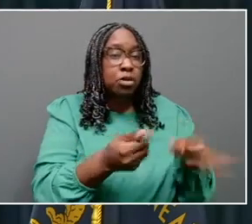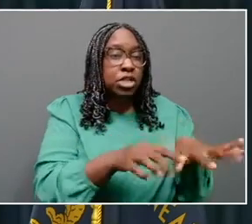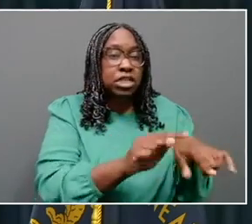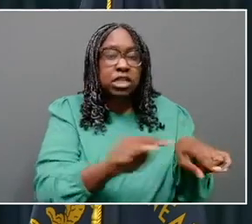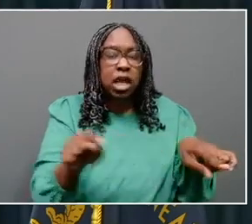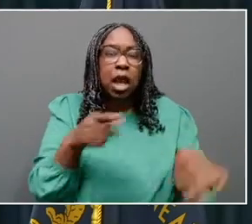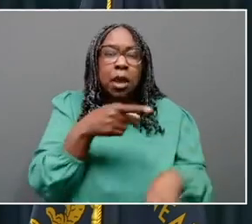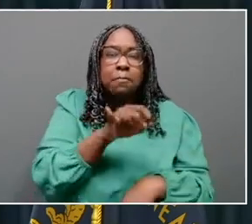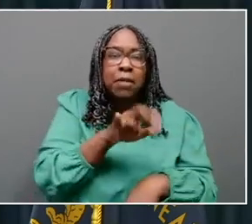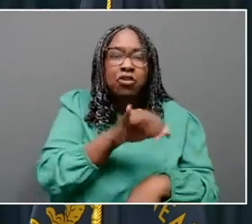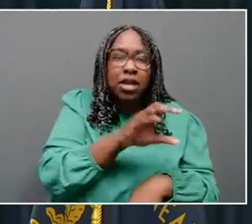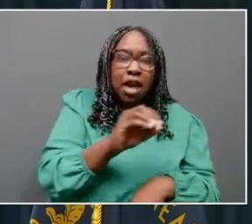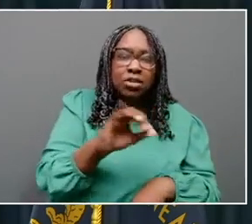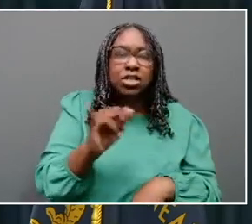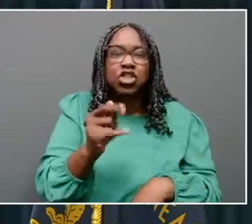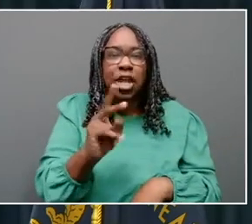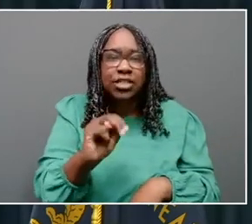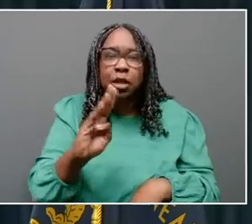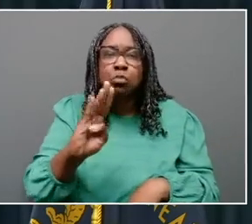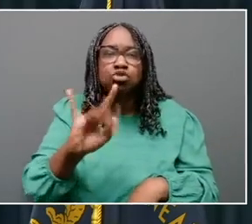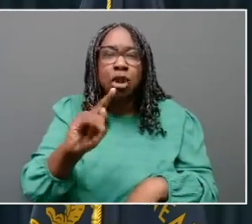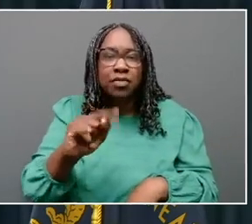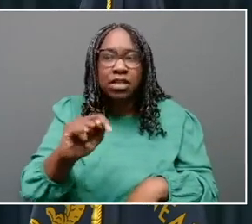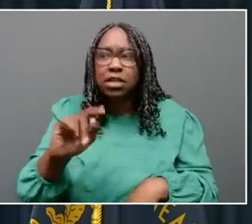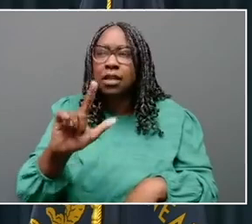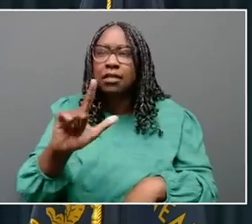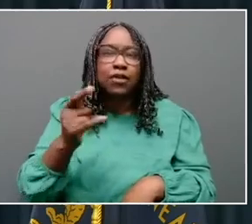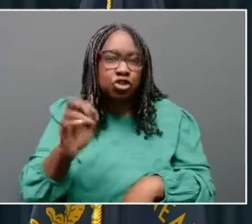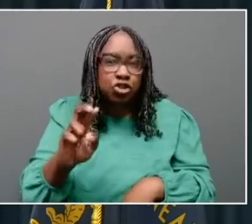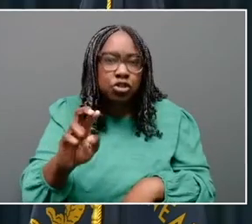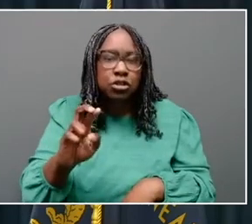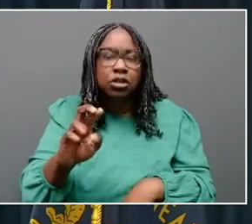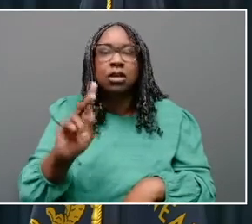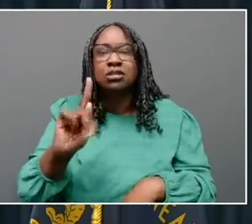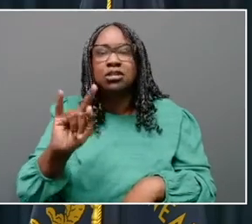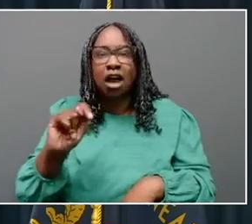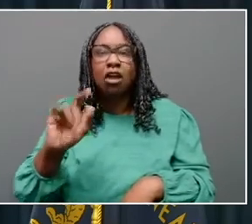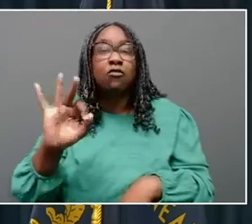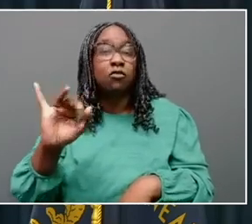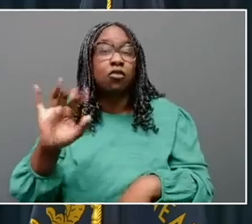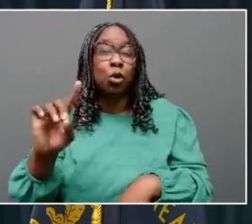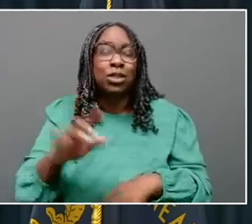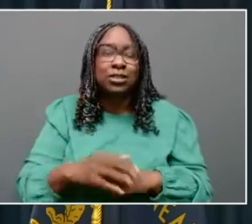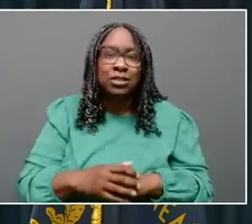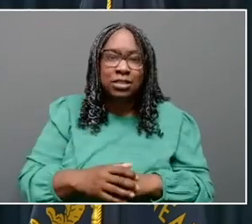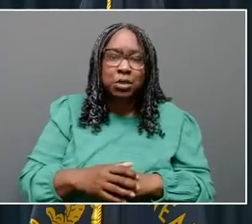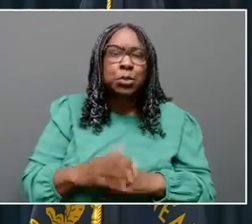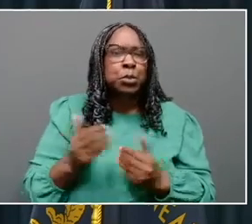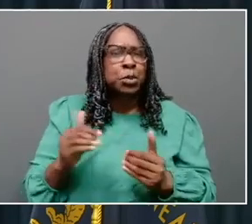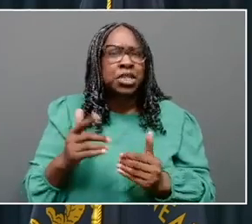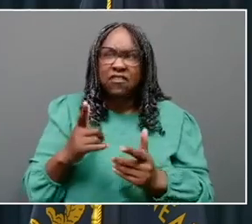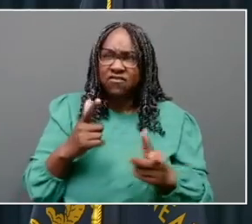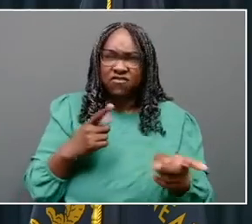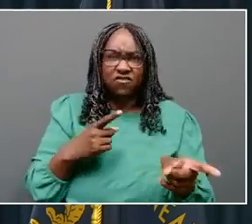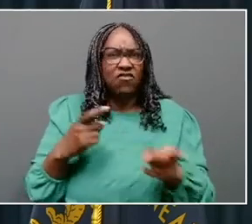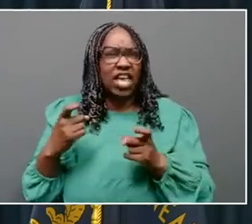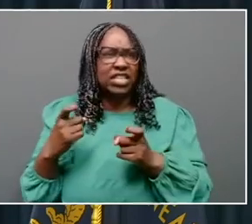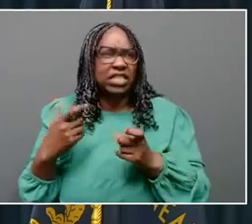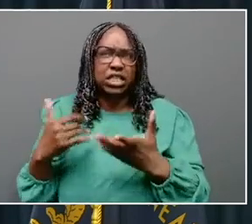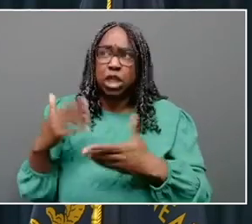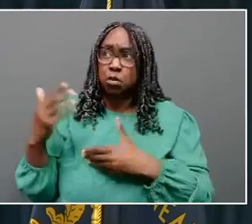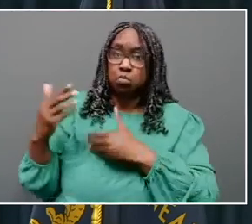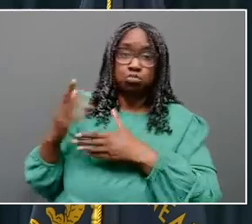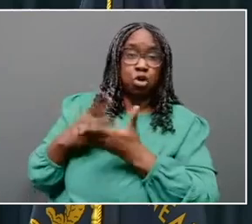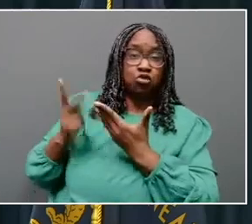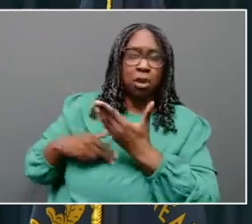City of Jackson, Breathitt County, Letcher County, Knott County, and Floyd County. This is by far the fastest that this program has ever